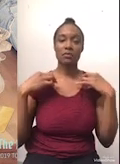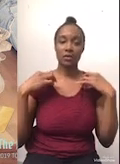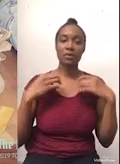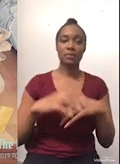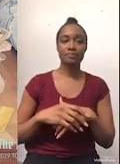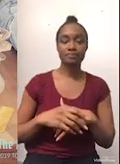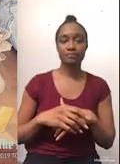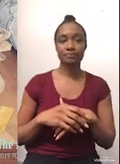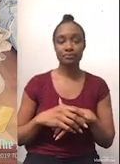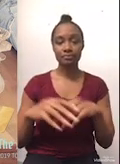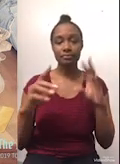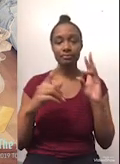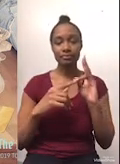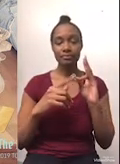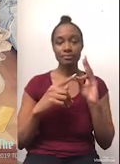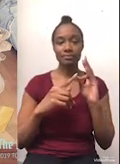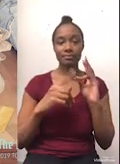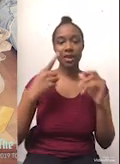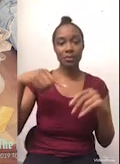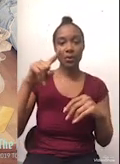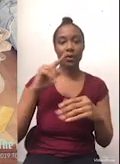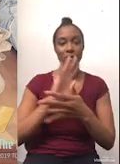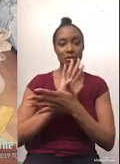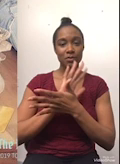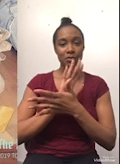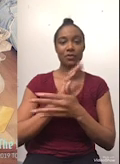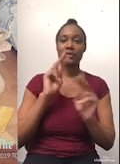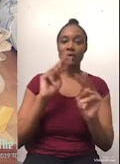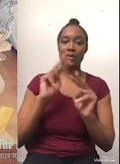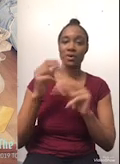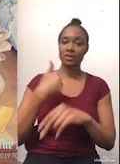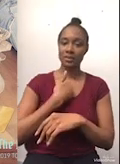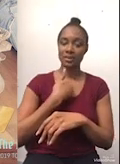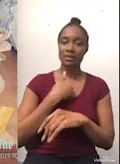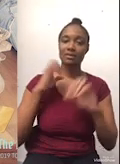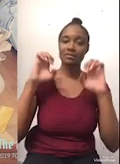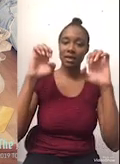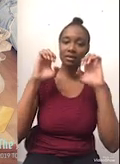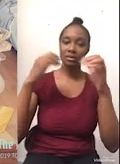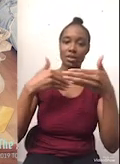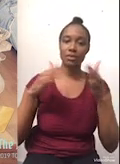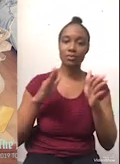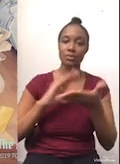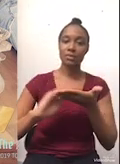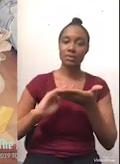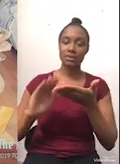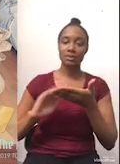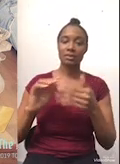Kyu-Jing, I go to the cinema by myself to watch movies. I exercise or clean up my room.